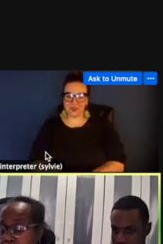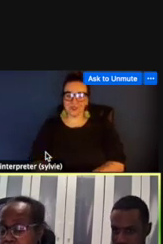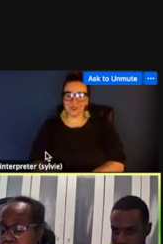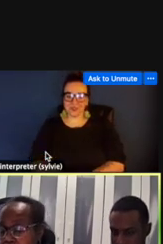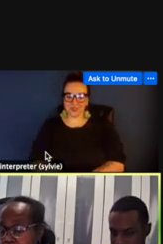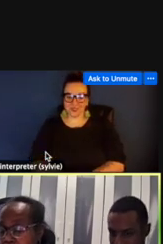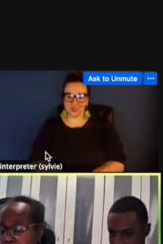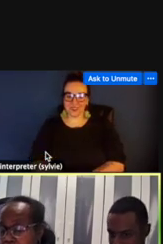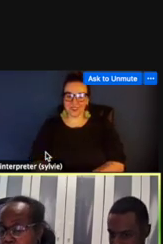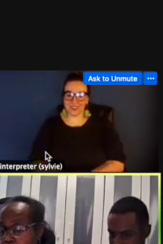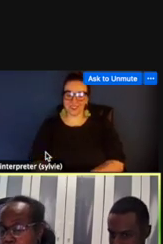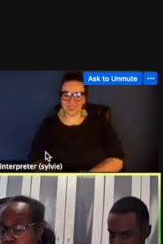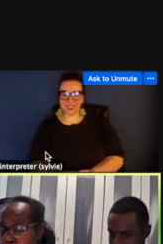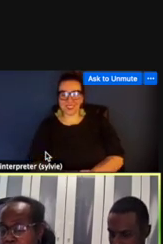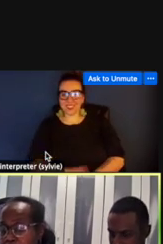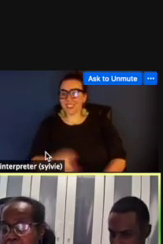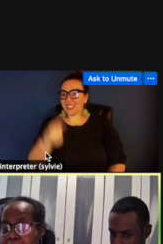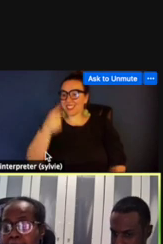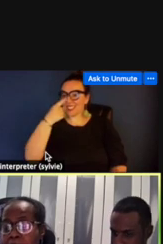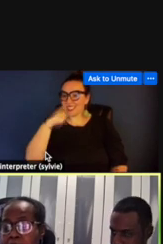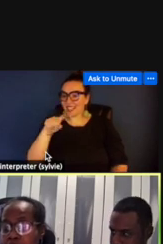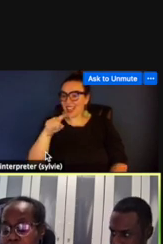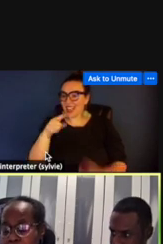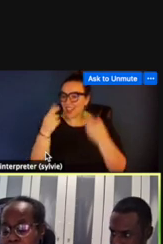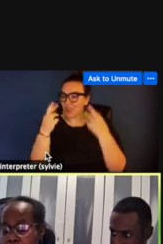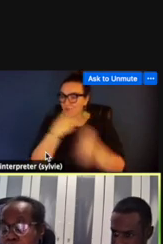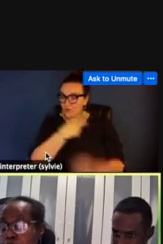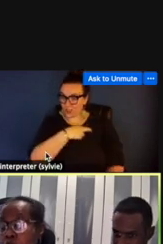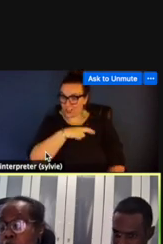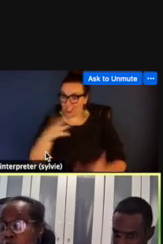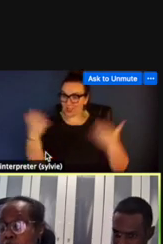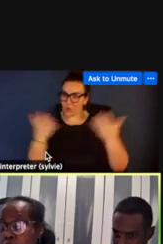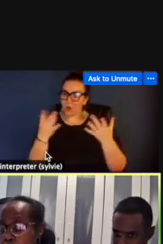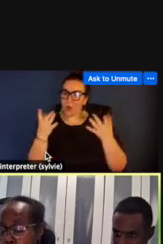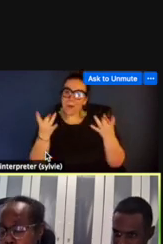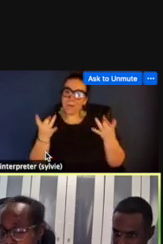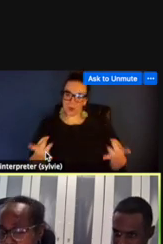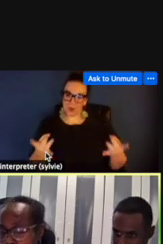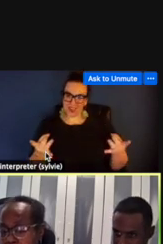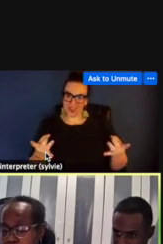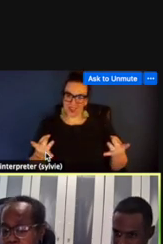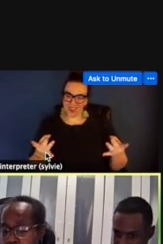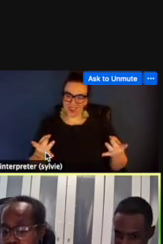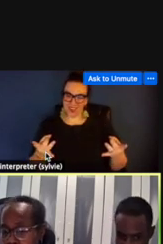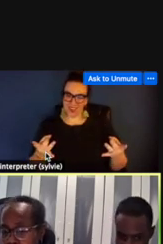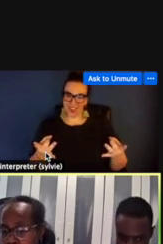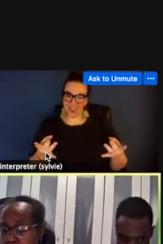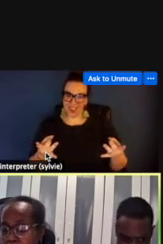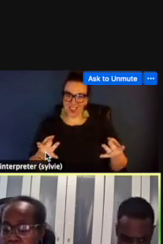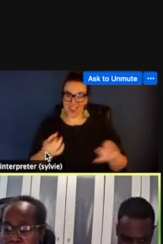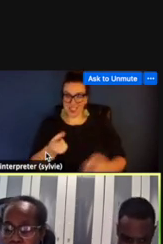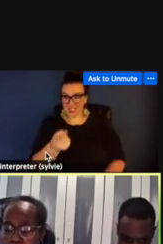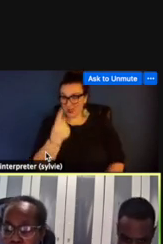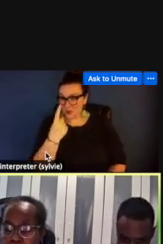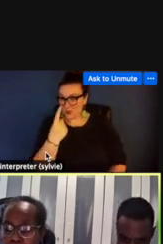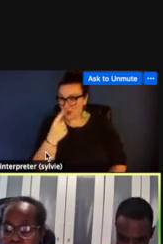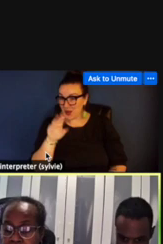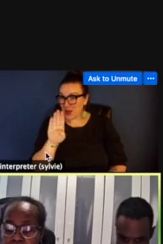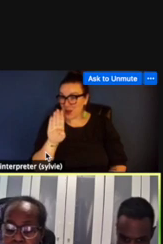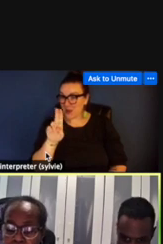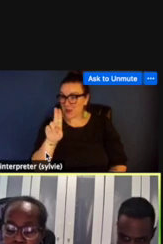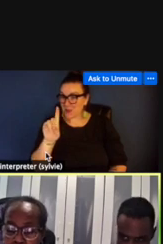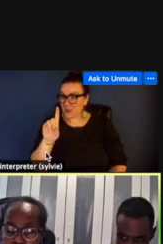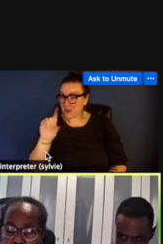Okay, in Thailand, the religion is Buddha. And I must tell you, this is only one of the Buddhas. The